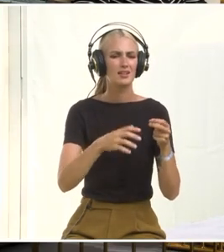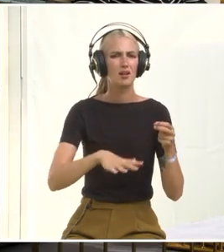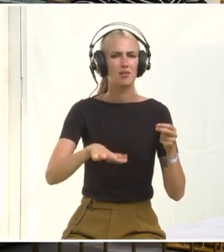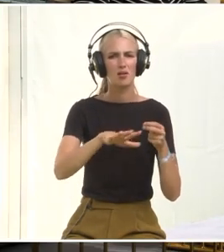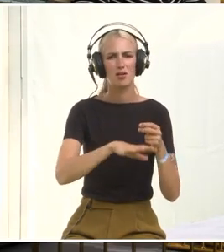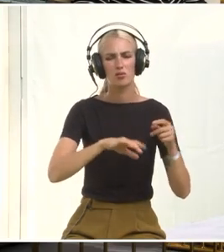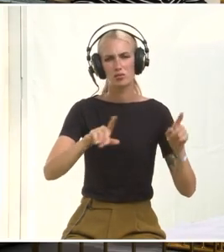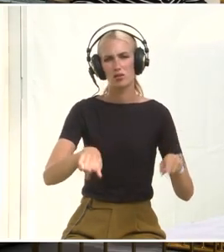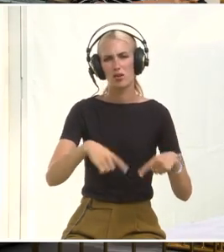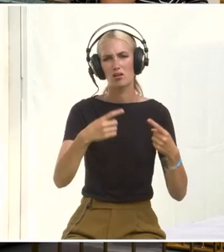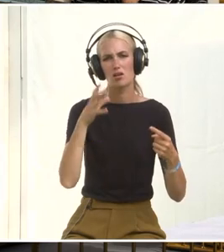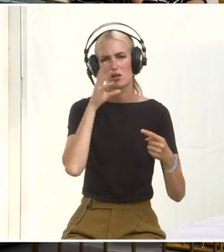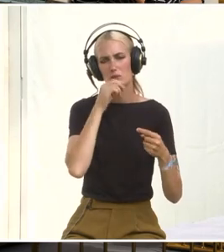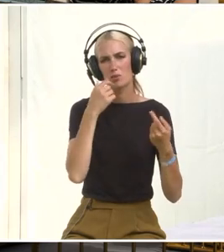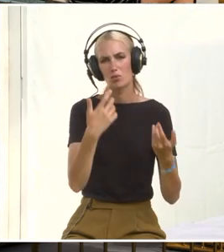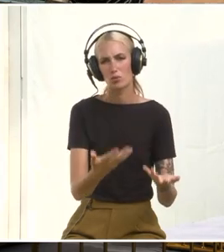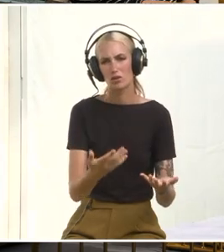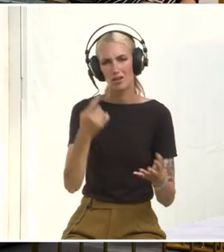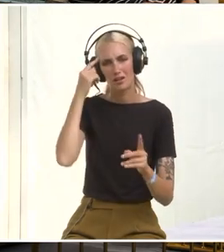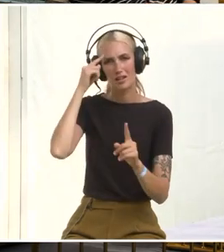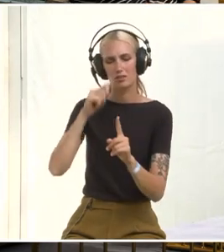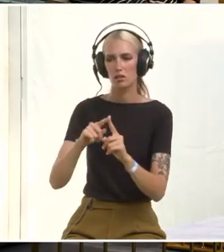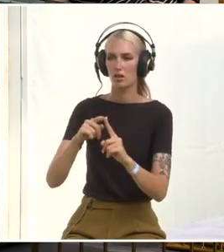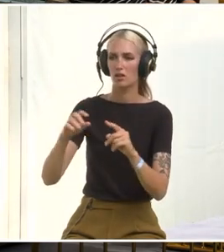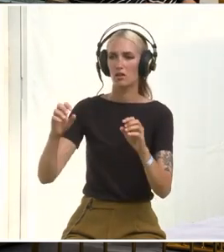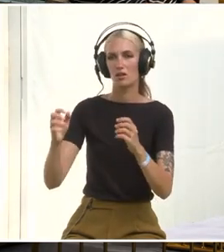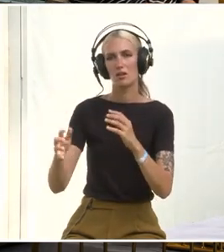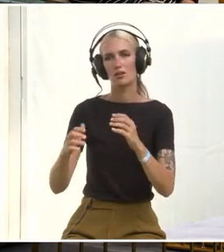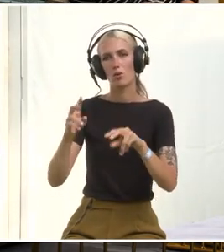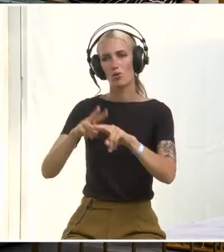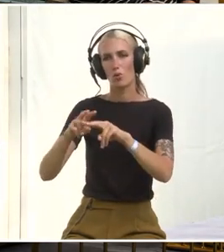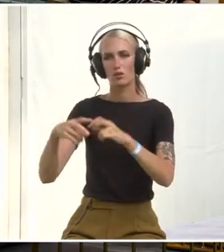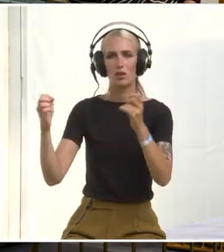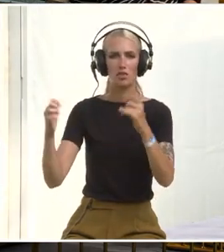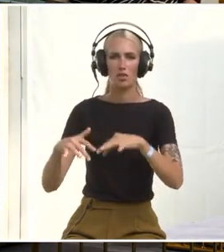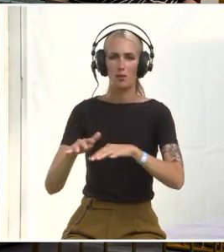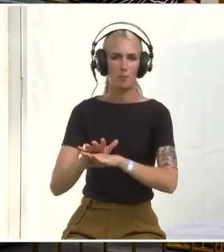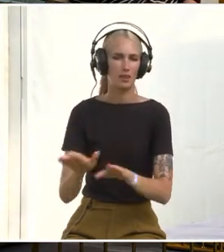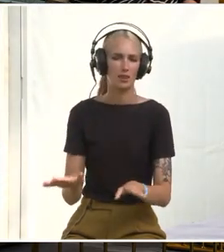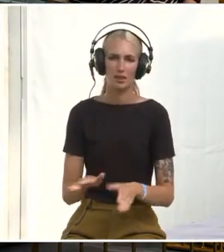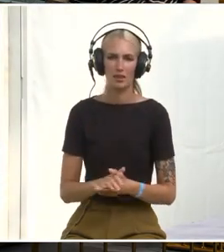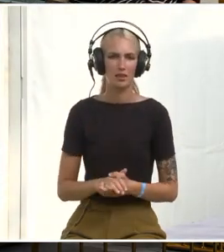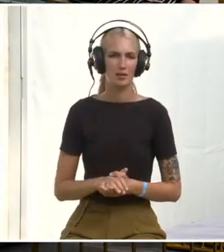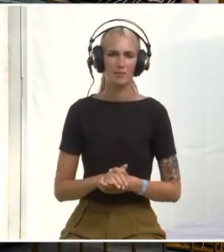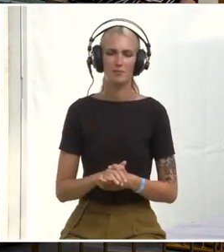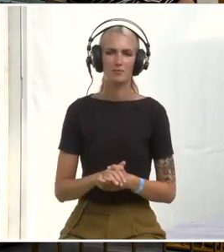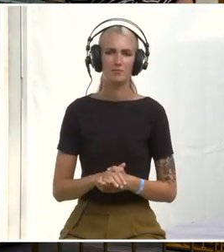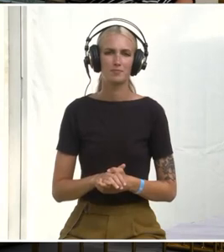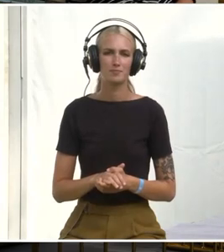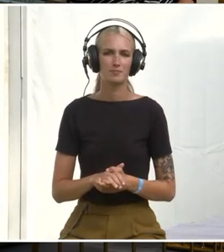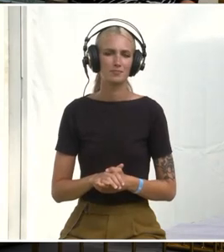say? Yeah, if I would say that, I think I would be, you know, invited to